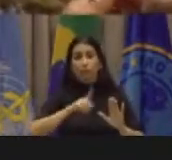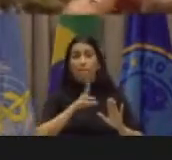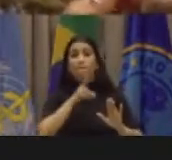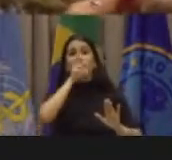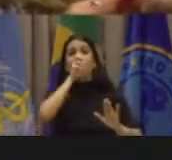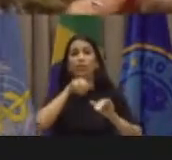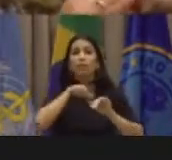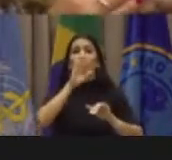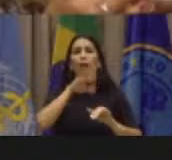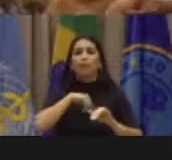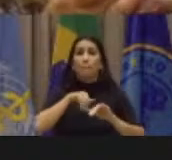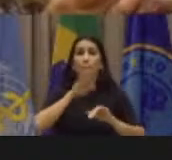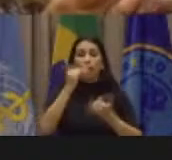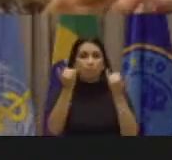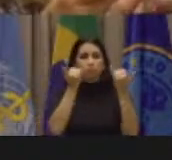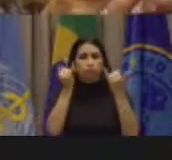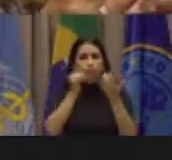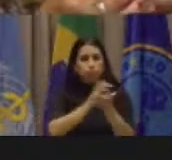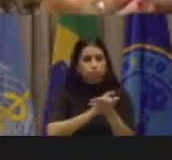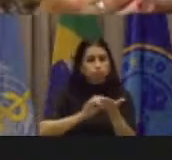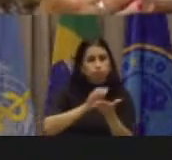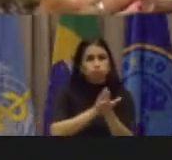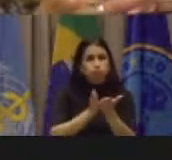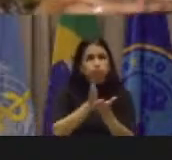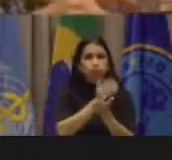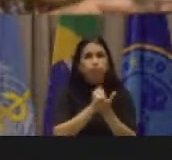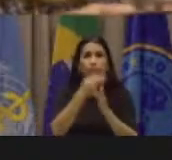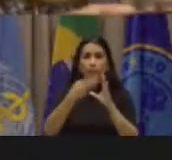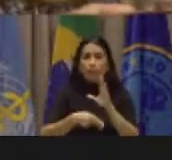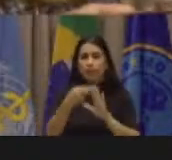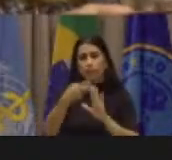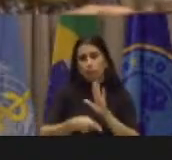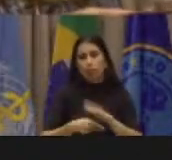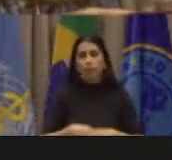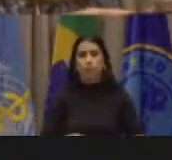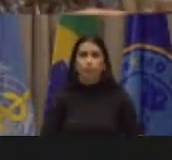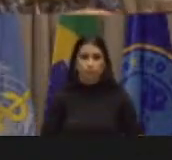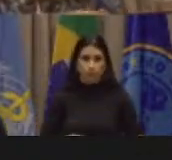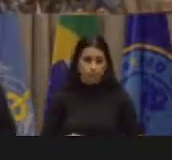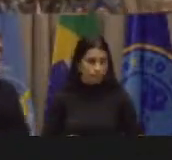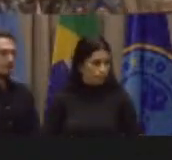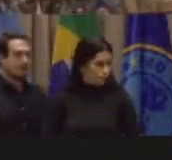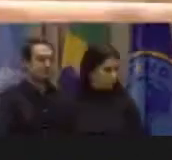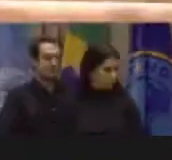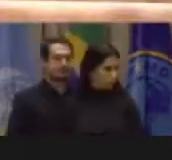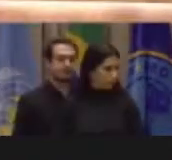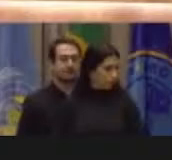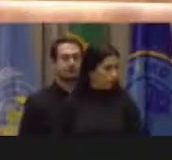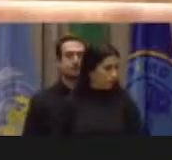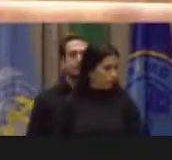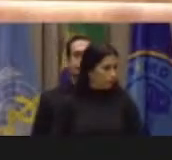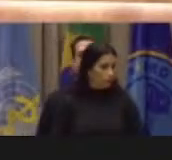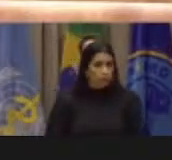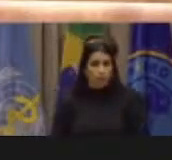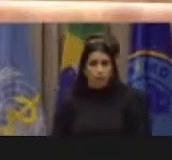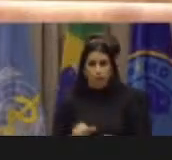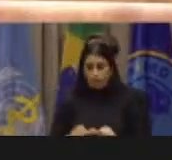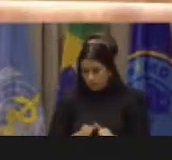this strengthens even more the database that was built in this project.